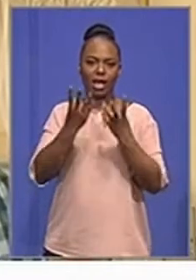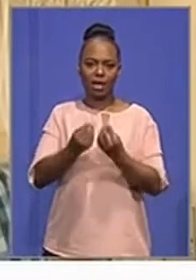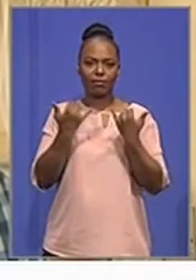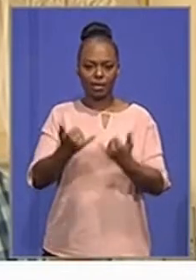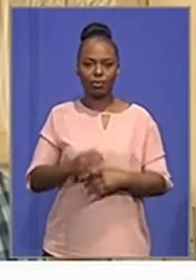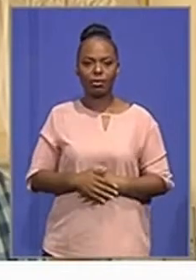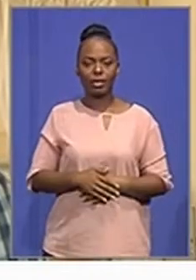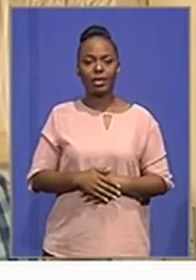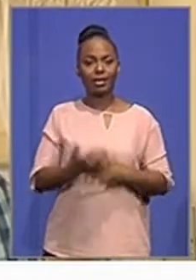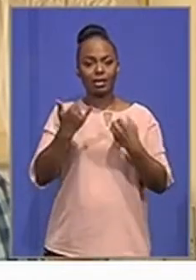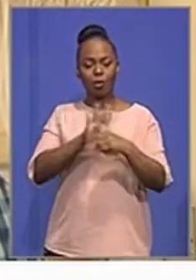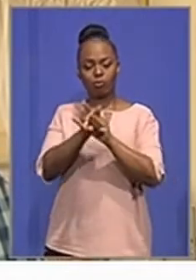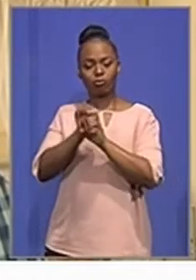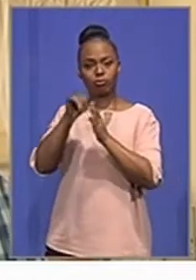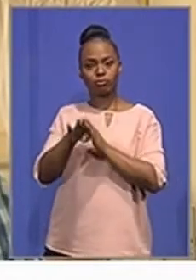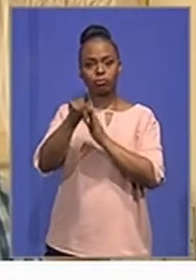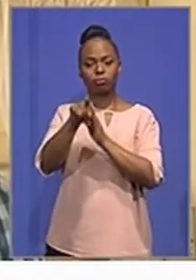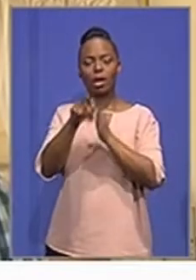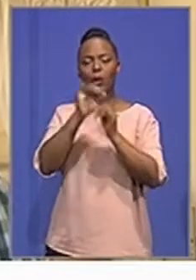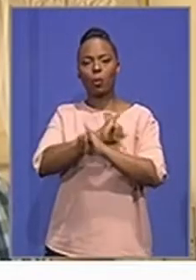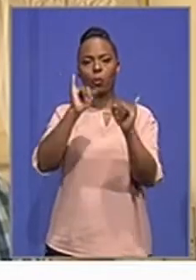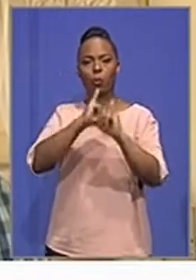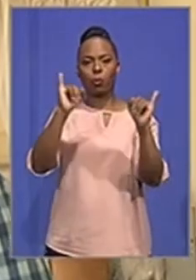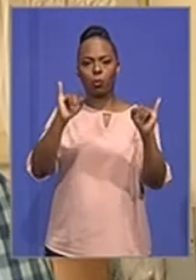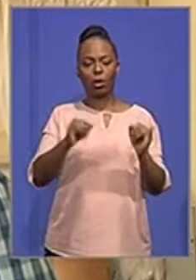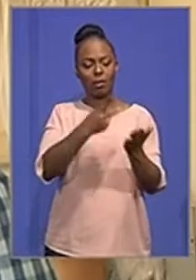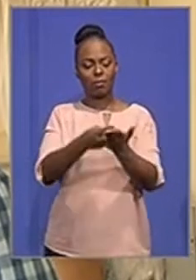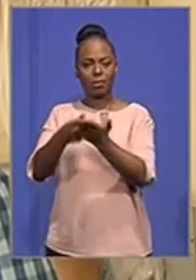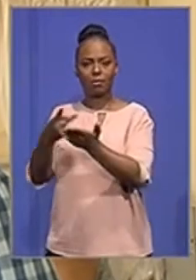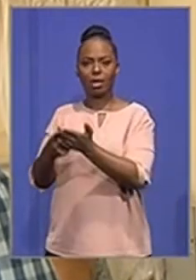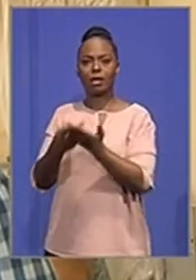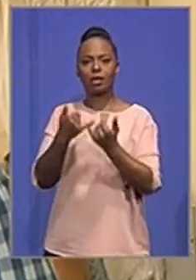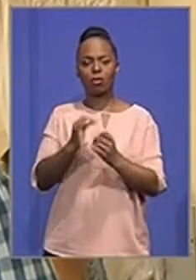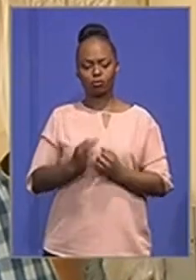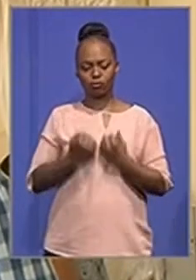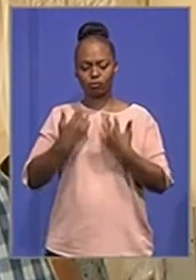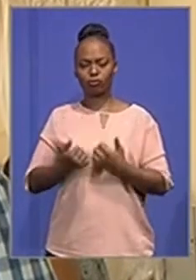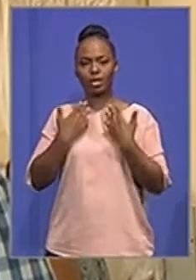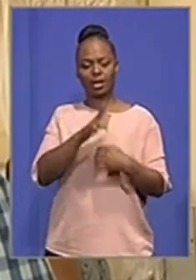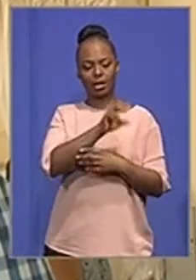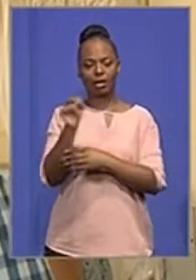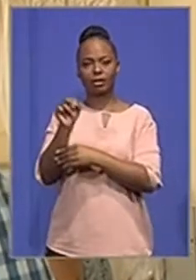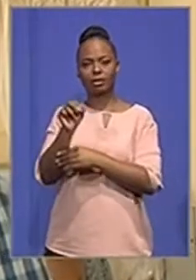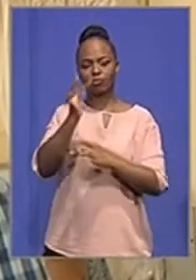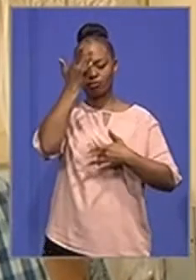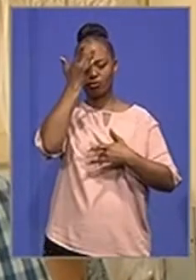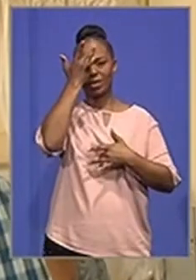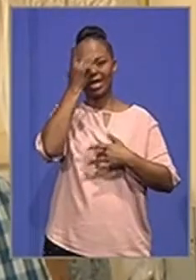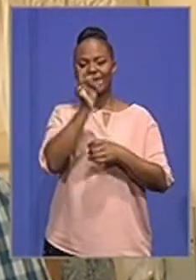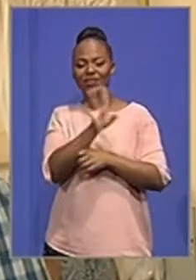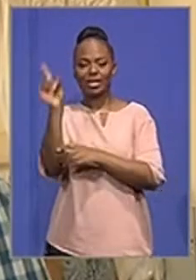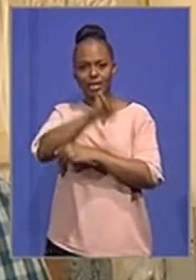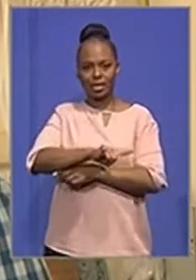more severe in terms of the numbers of patients affected. In the first wave, we had about 800 patients on its peak on one particular day.